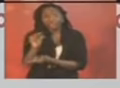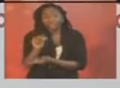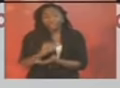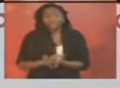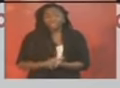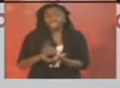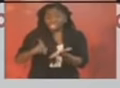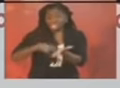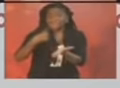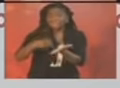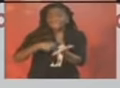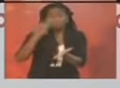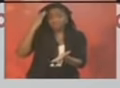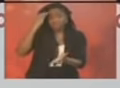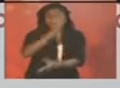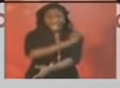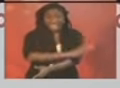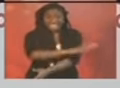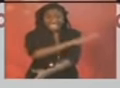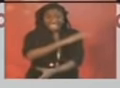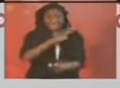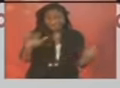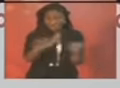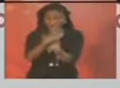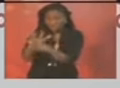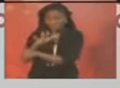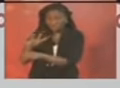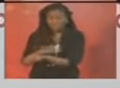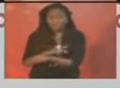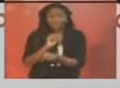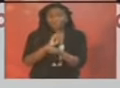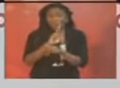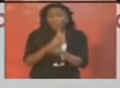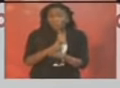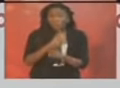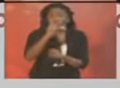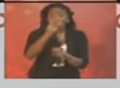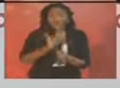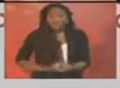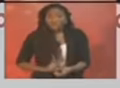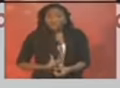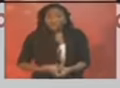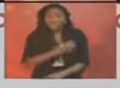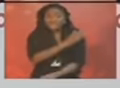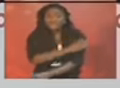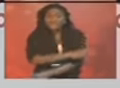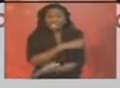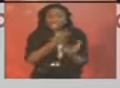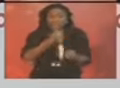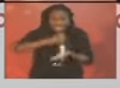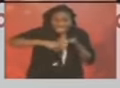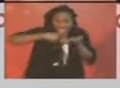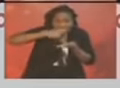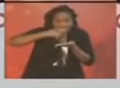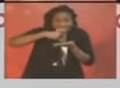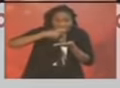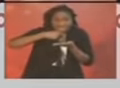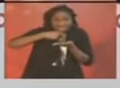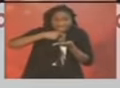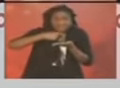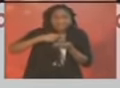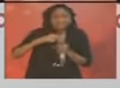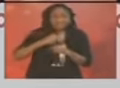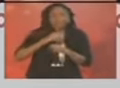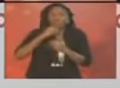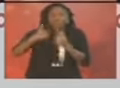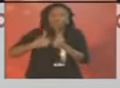you're in clinic and may be there for a while. If you have to eat or drink, find a safe space away from others if you need to remove your mask. And of